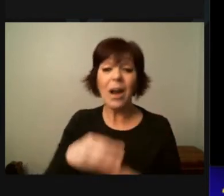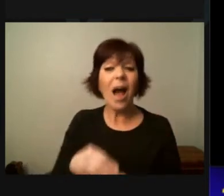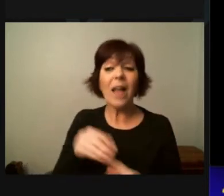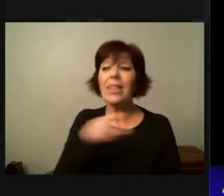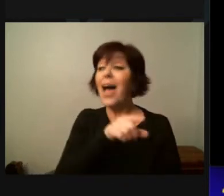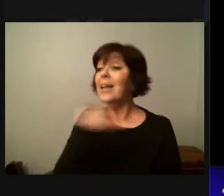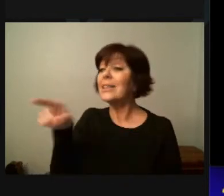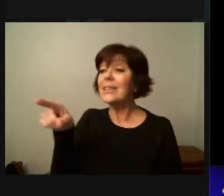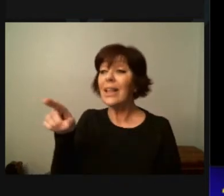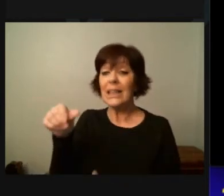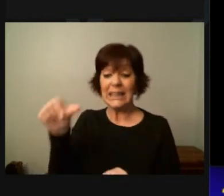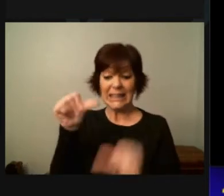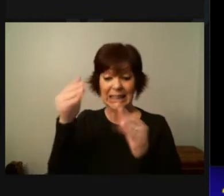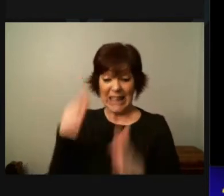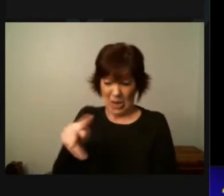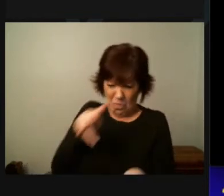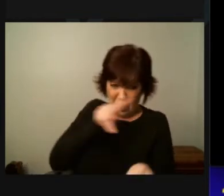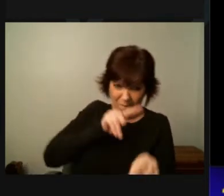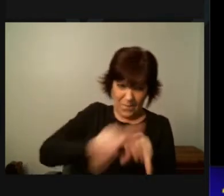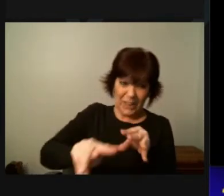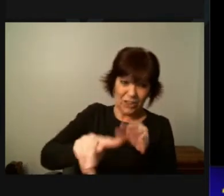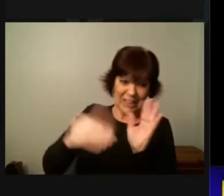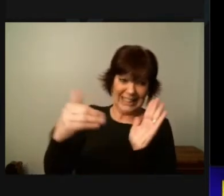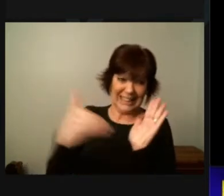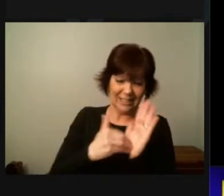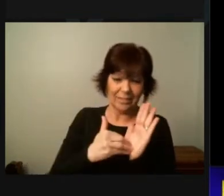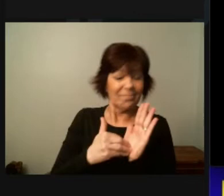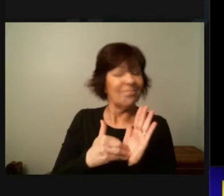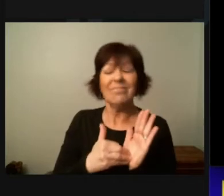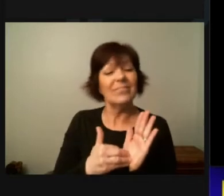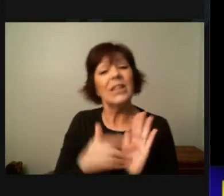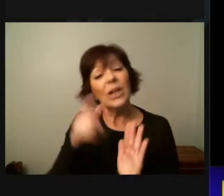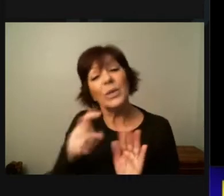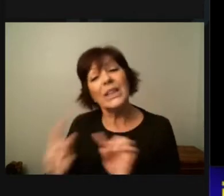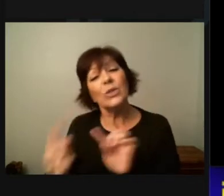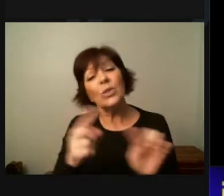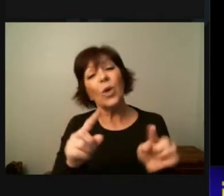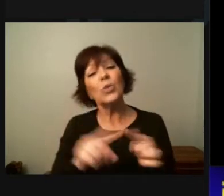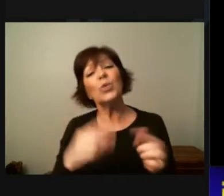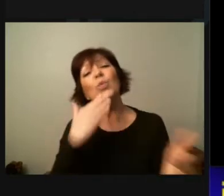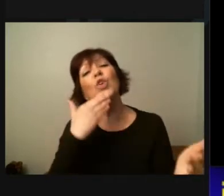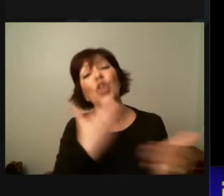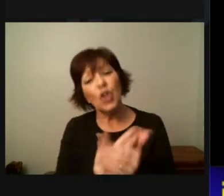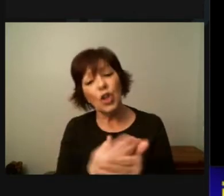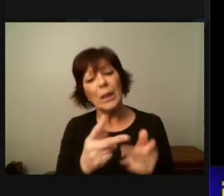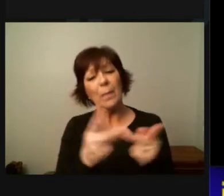or unless they're in the medical field, we really need to go to good sources of